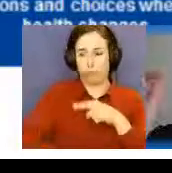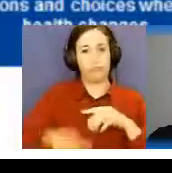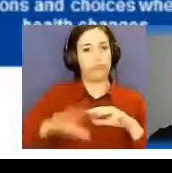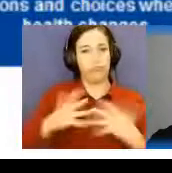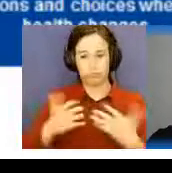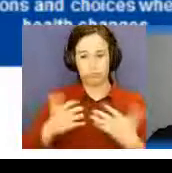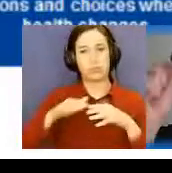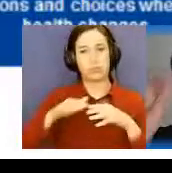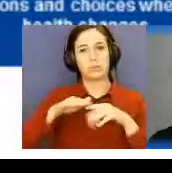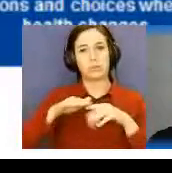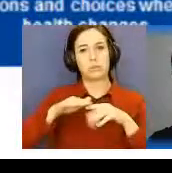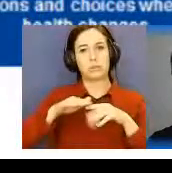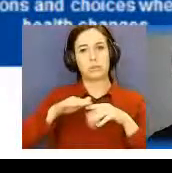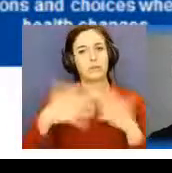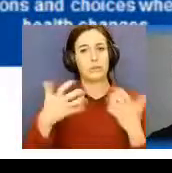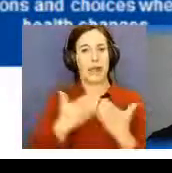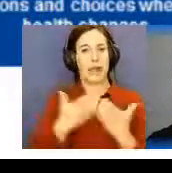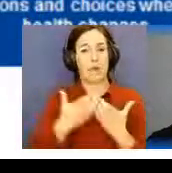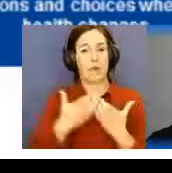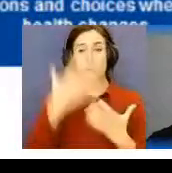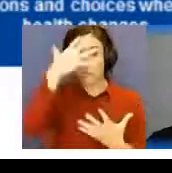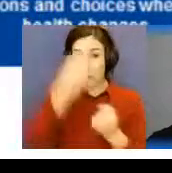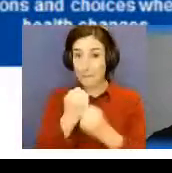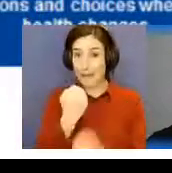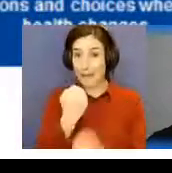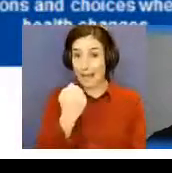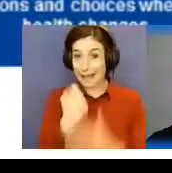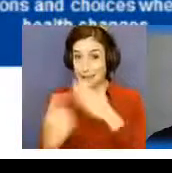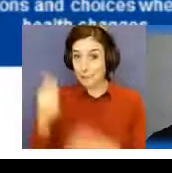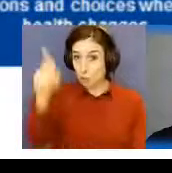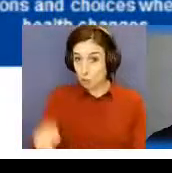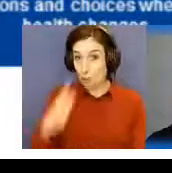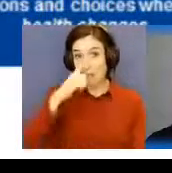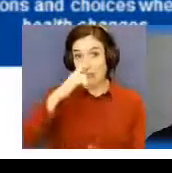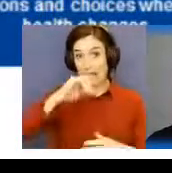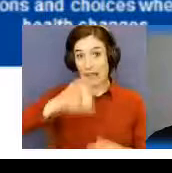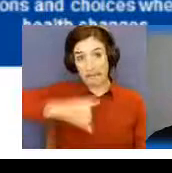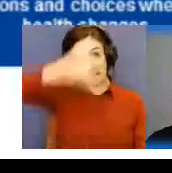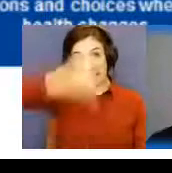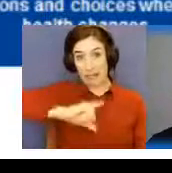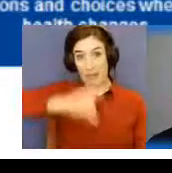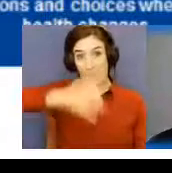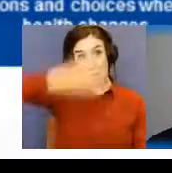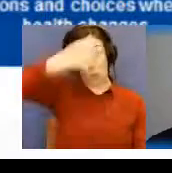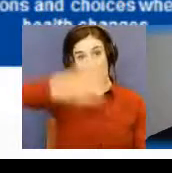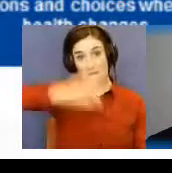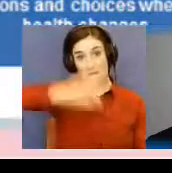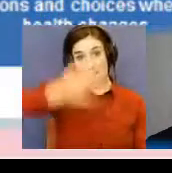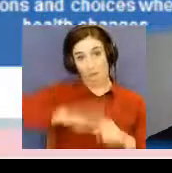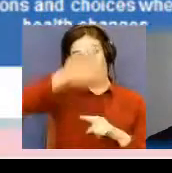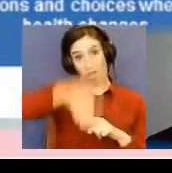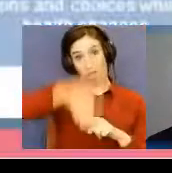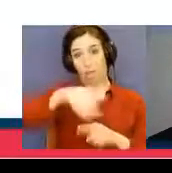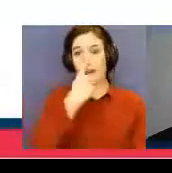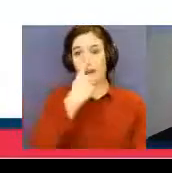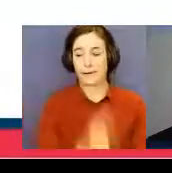here, and an individual can slide in and out of each of these. But I thought it'd be useful to sort of show it in this way. Next slide, please.